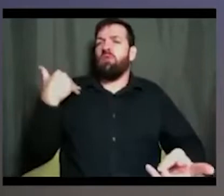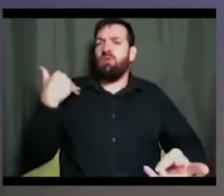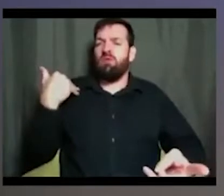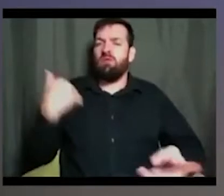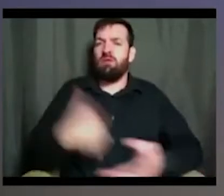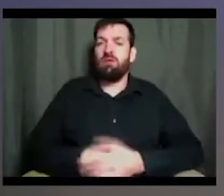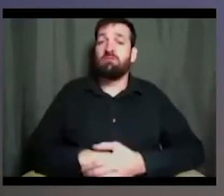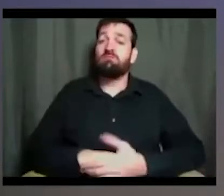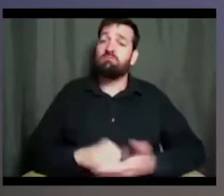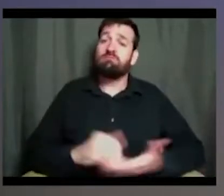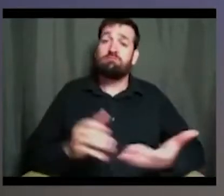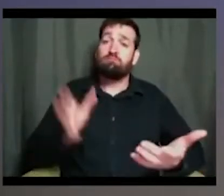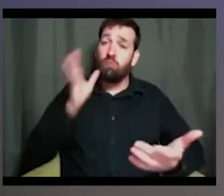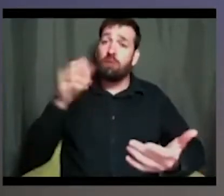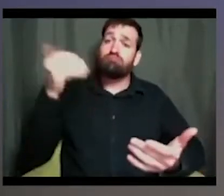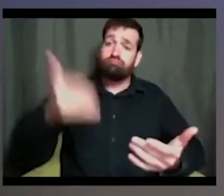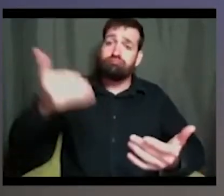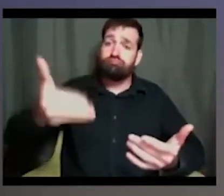to see.